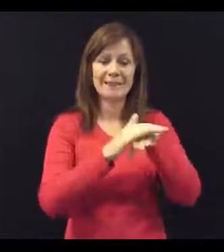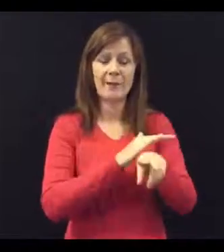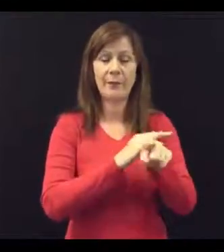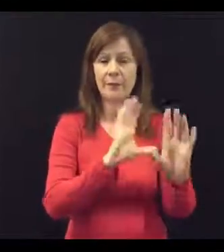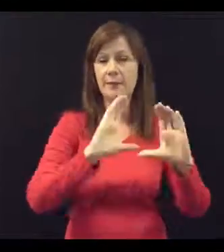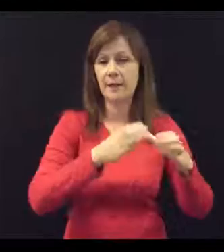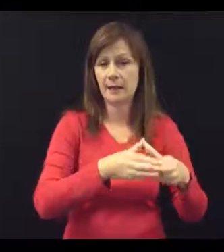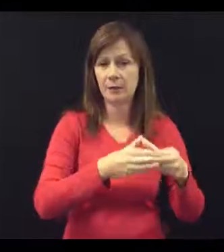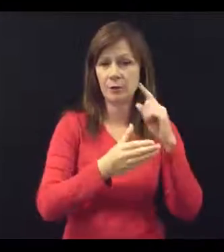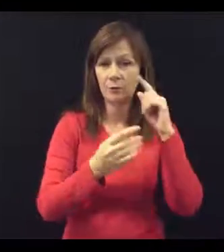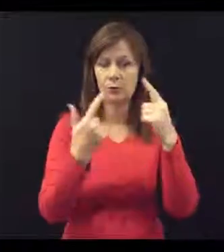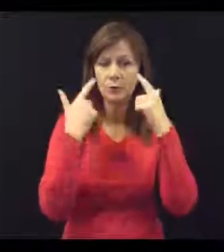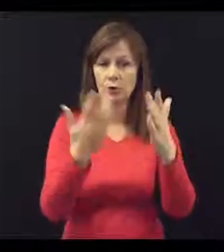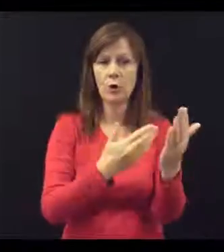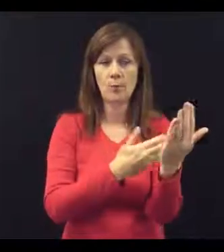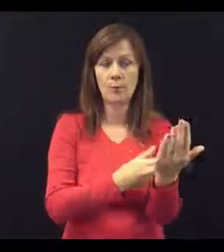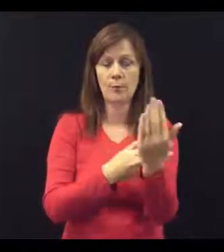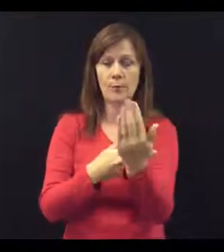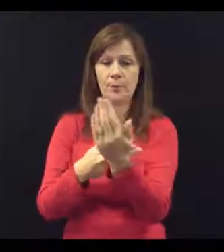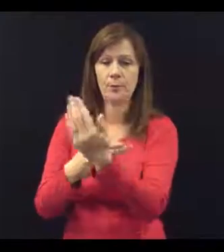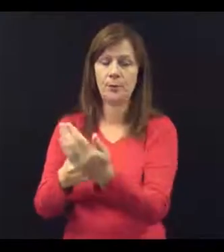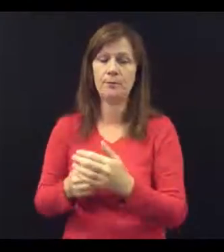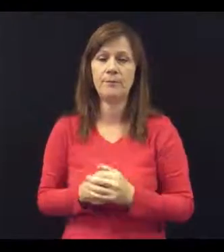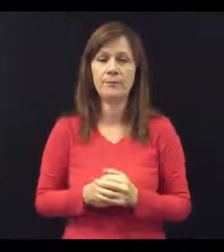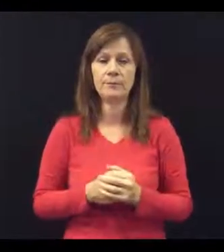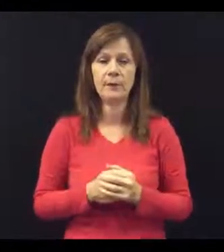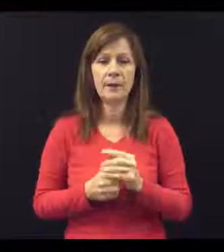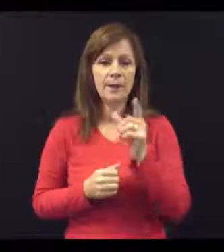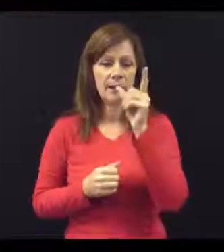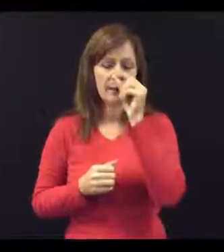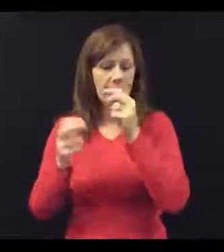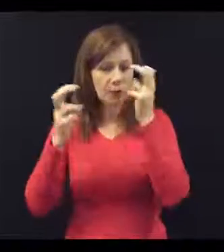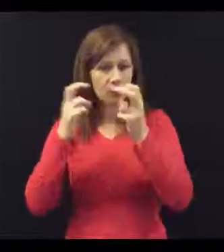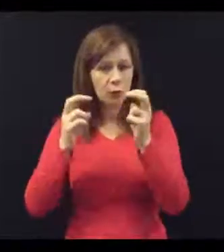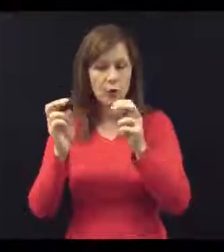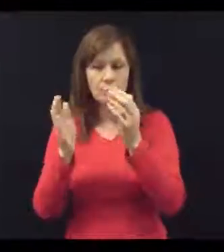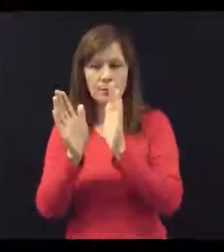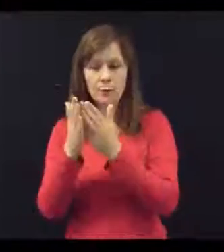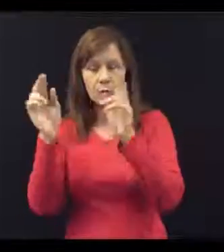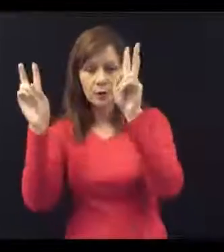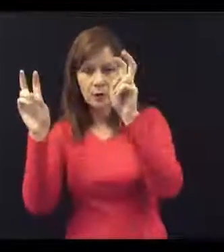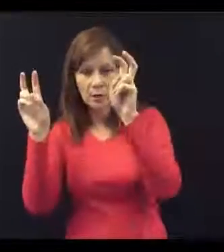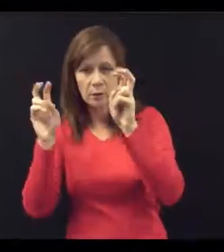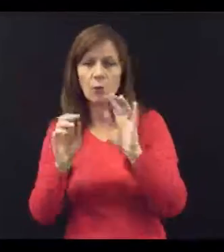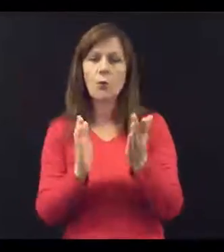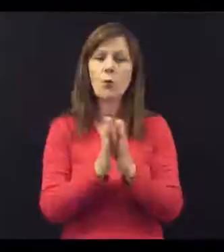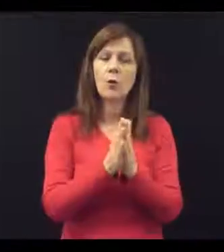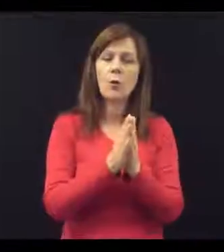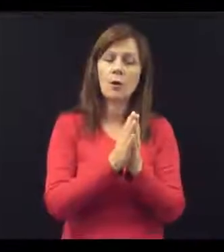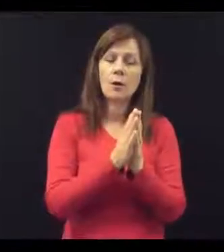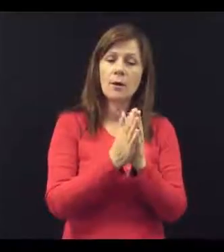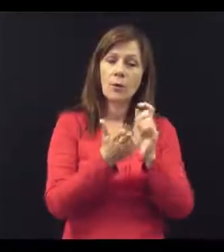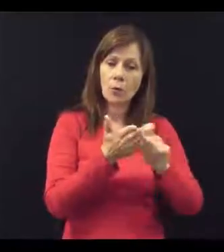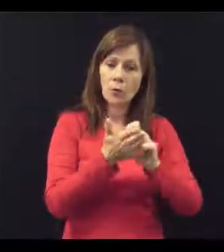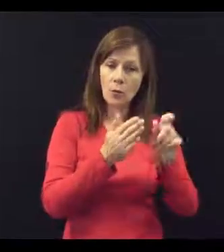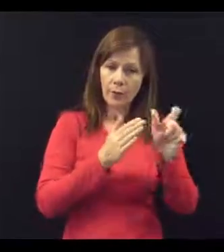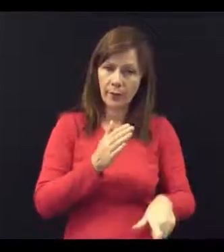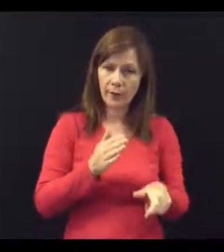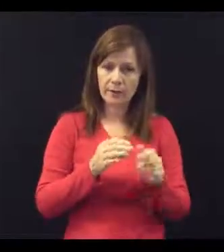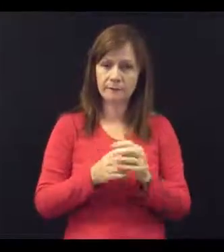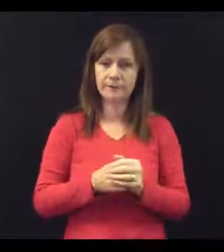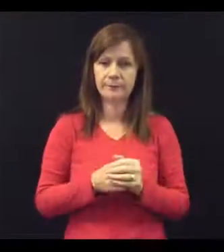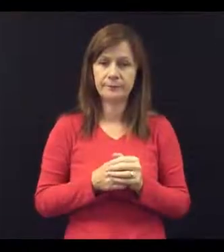will be displayed. You can search the titles and authors of your books by tapping in the search box and entering the book or